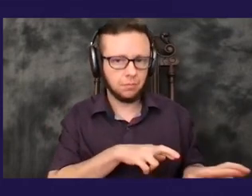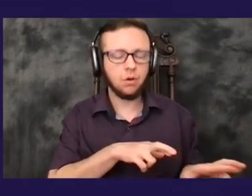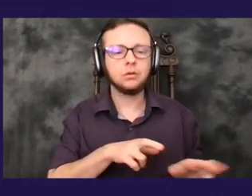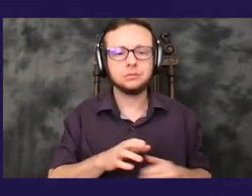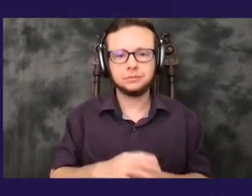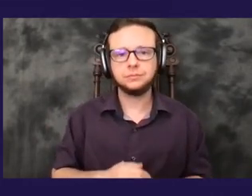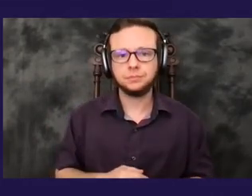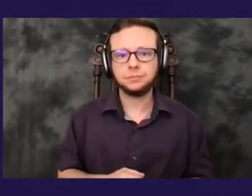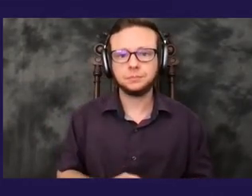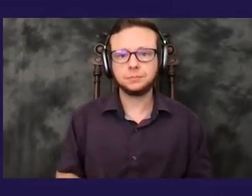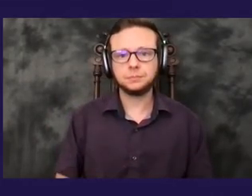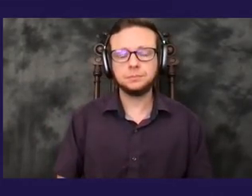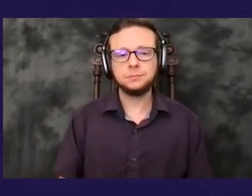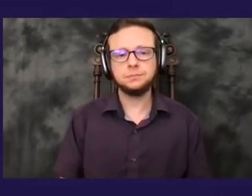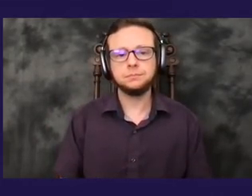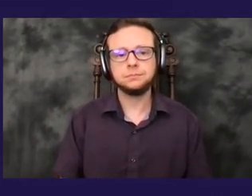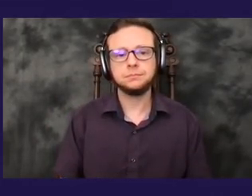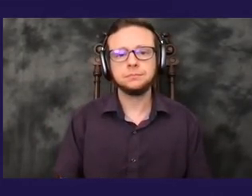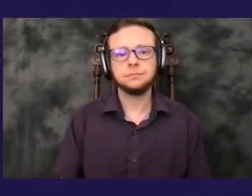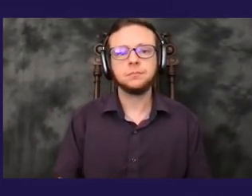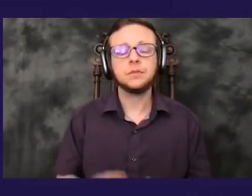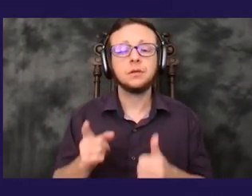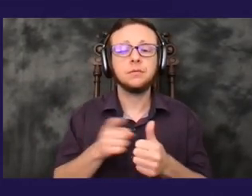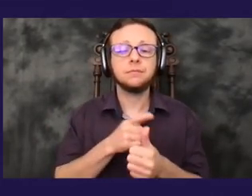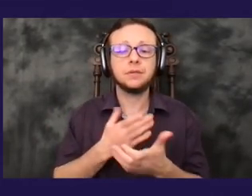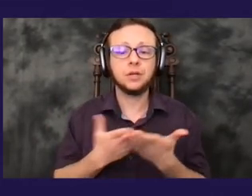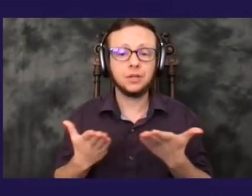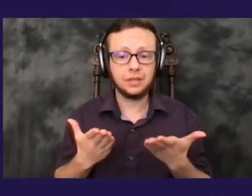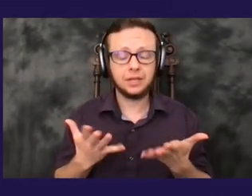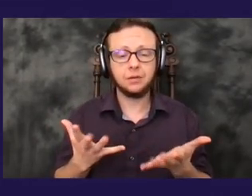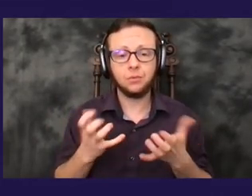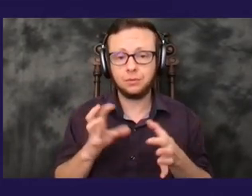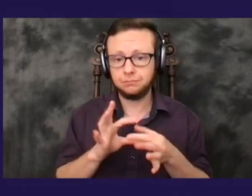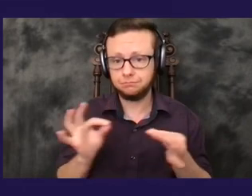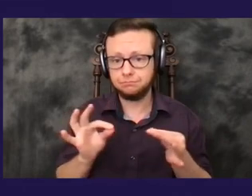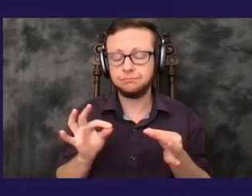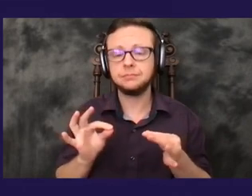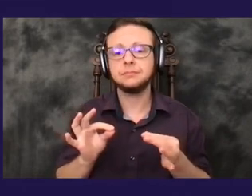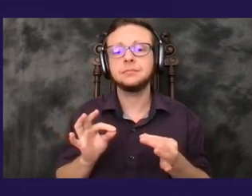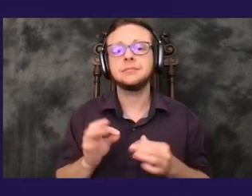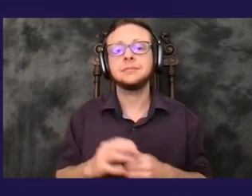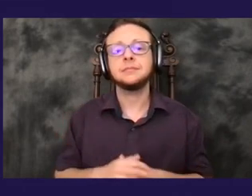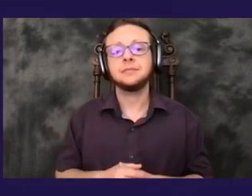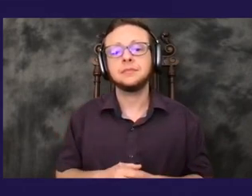posture. First thing I would mention, and Allison, you led me to it, is that